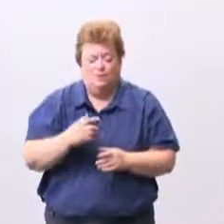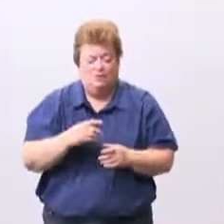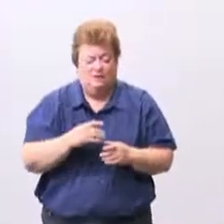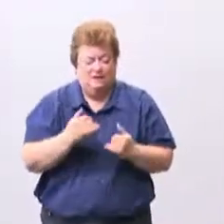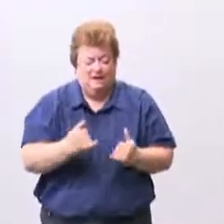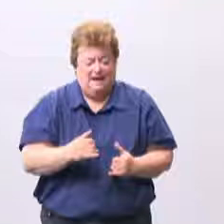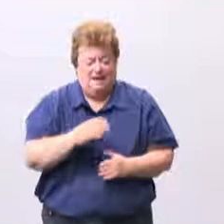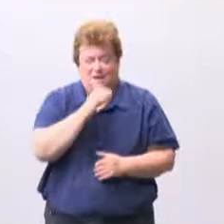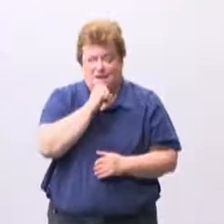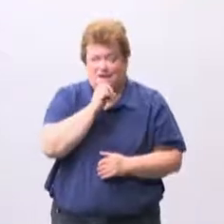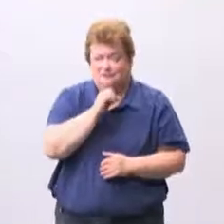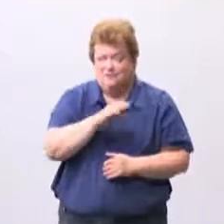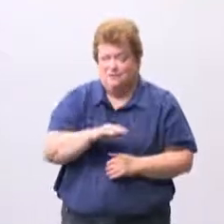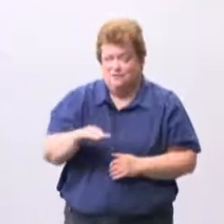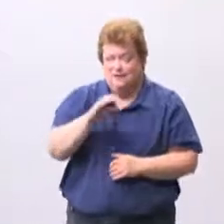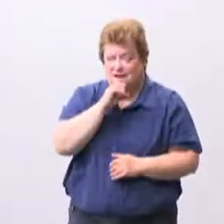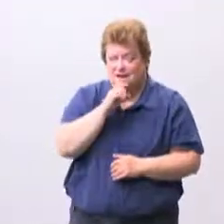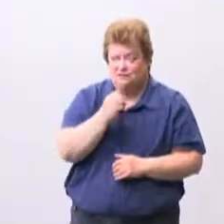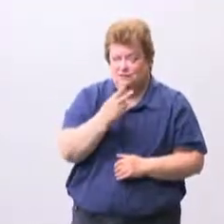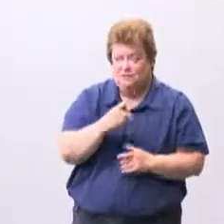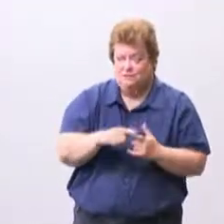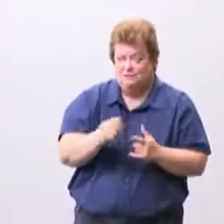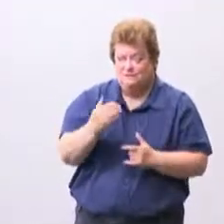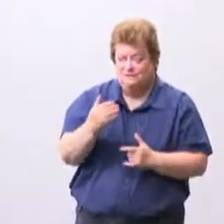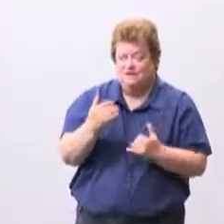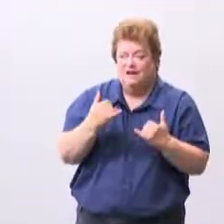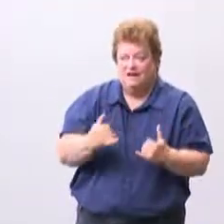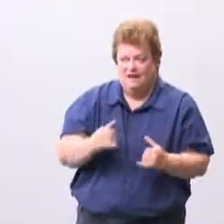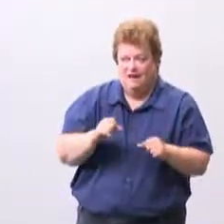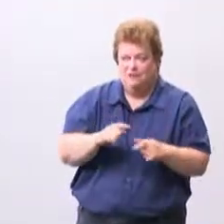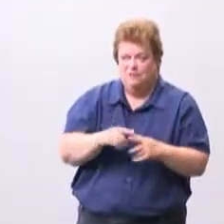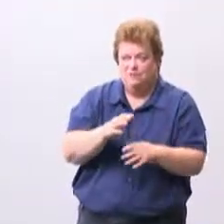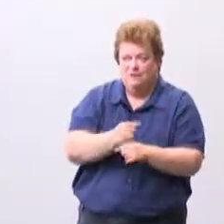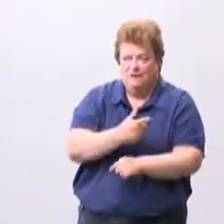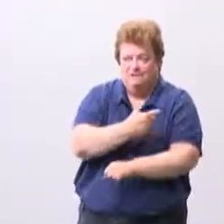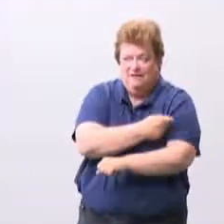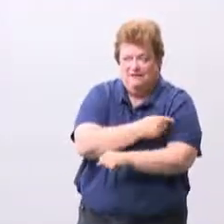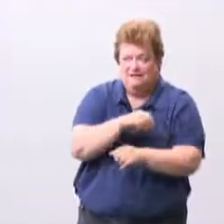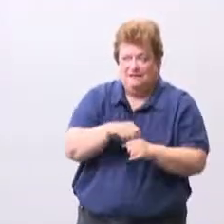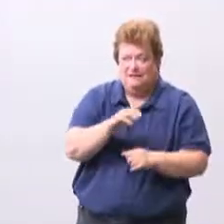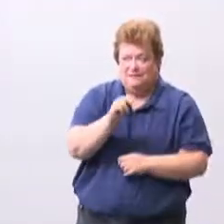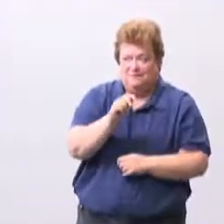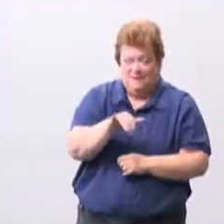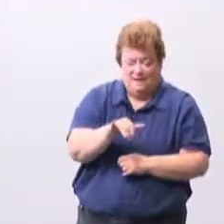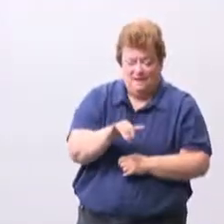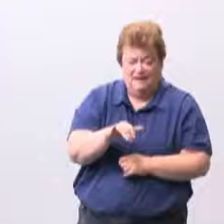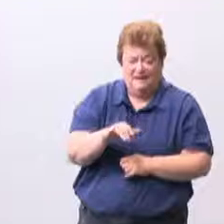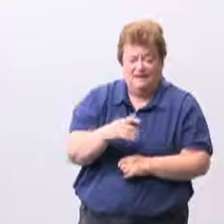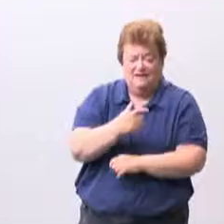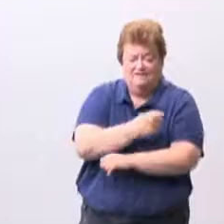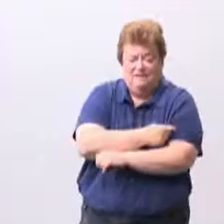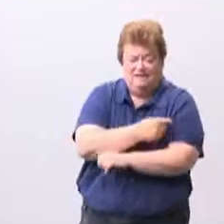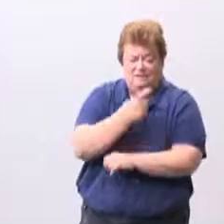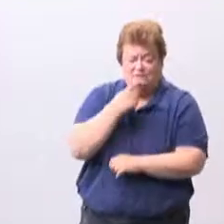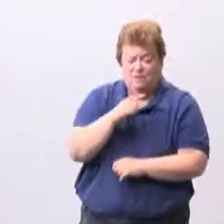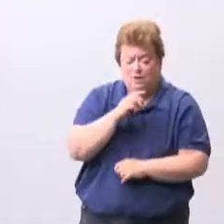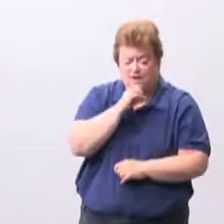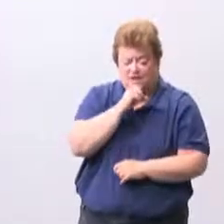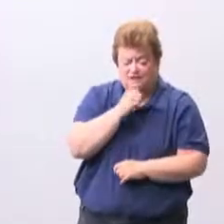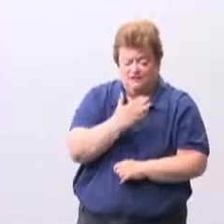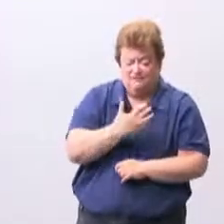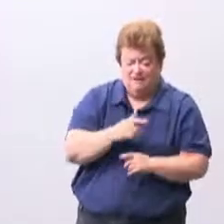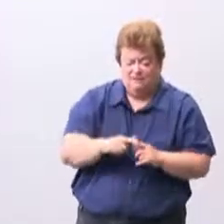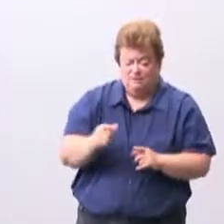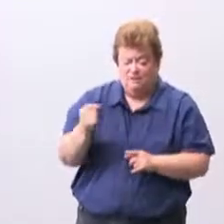children ages 12 to 15 became eligible to receive vaccine in May. Vaccine approval for children 5 to 11